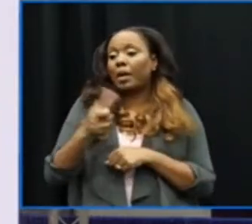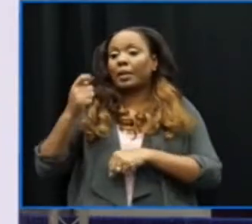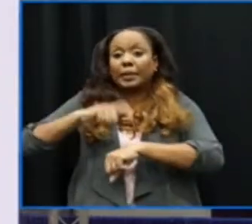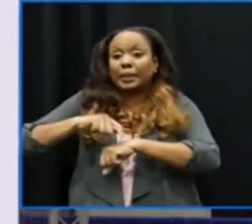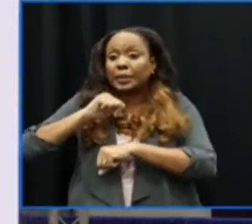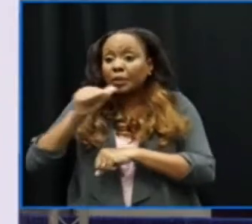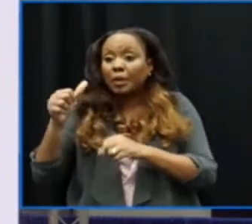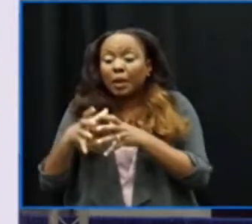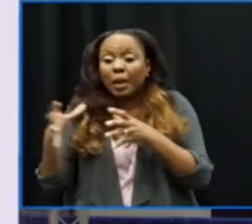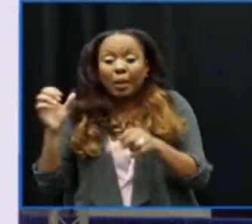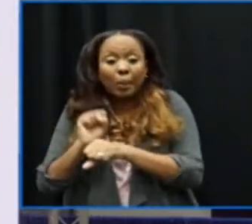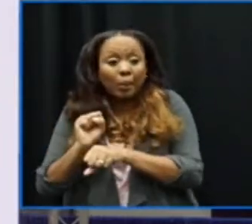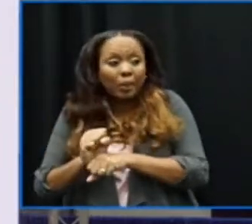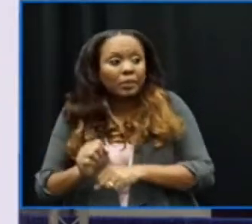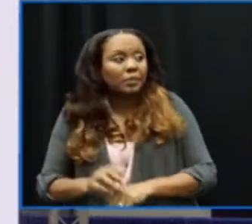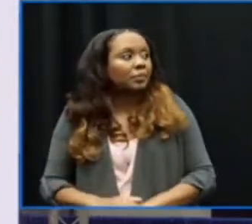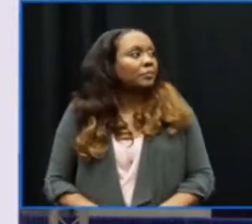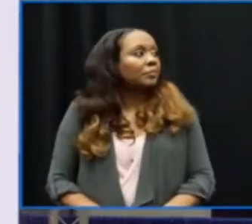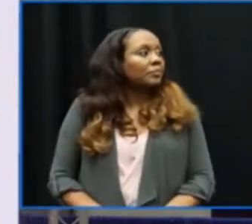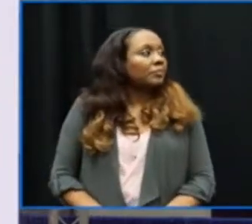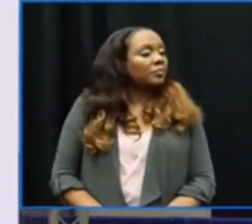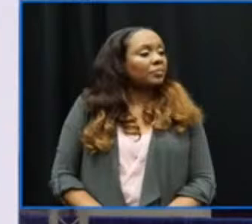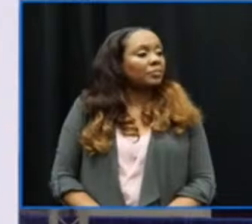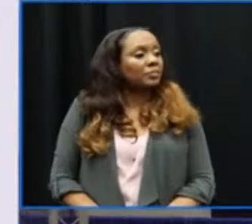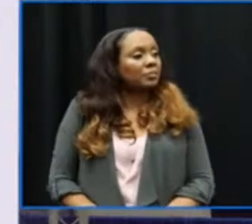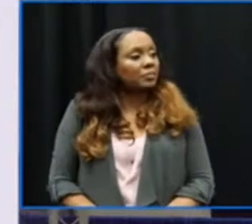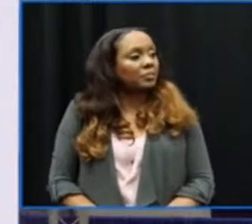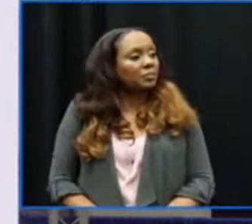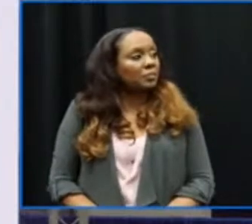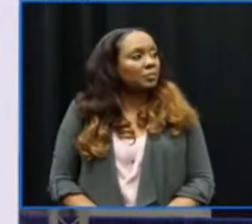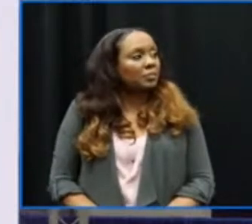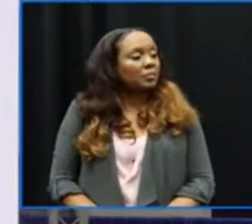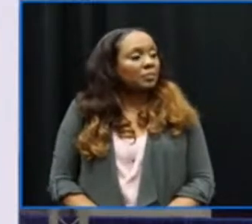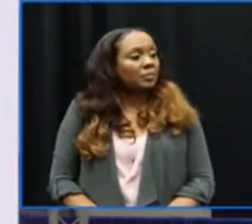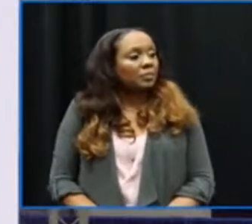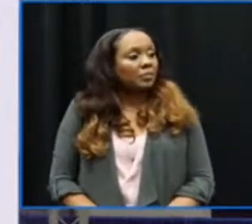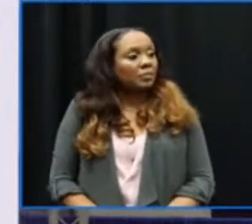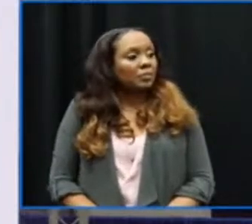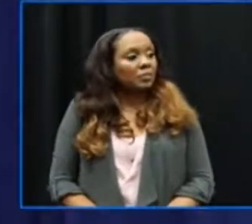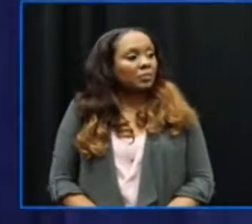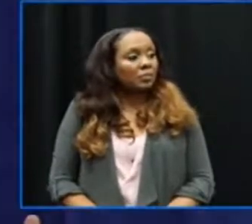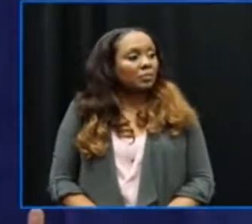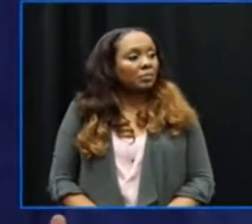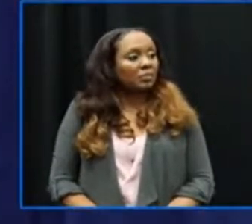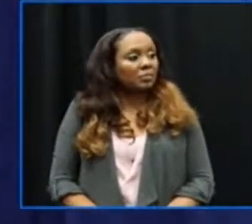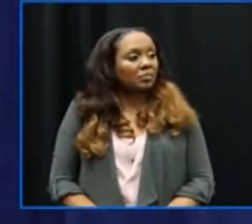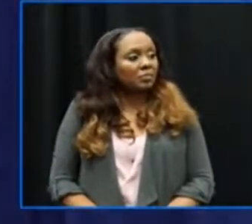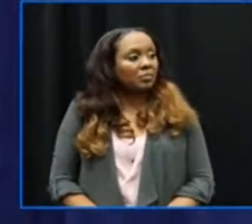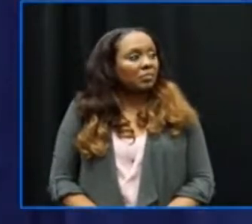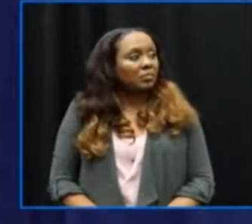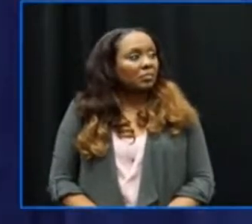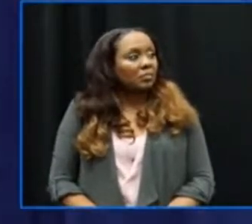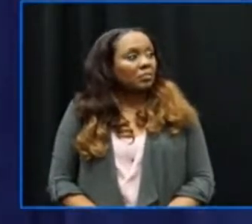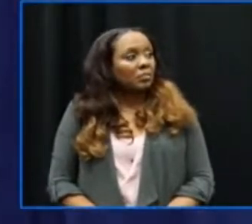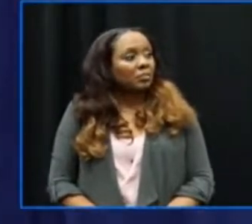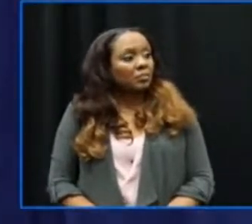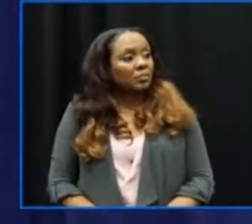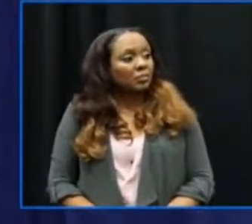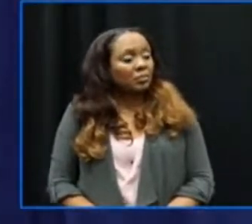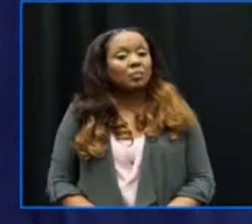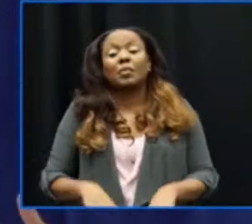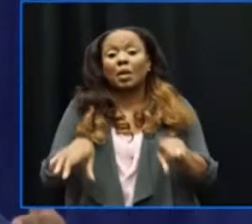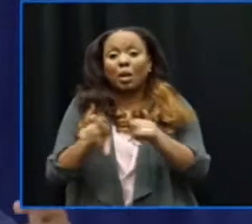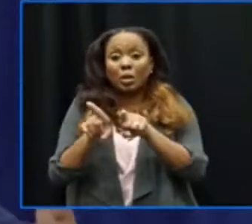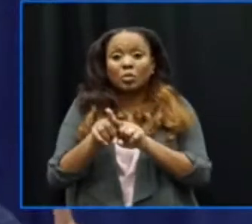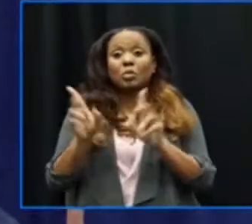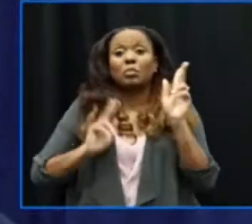contribute. We also should ensure that those people who require government permission, a license to either drive their ZR